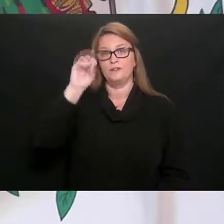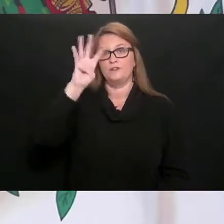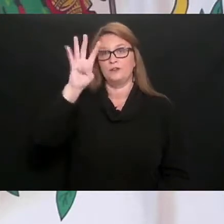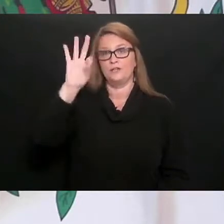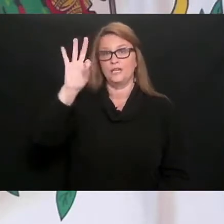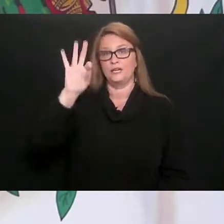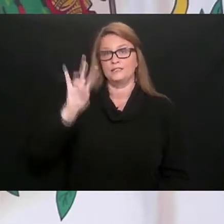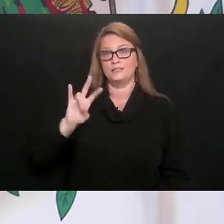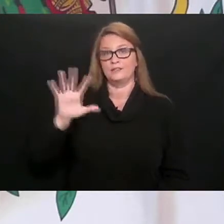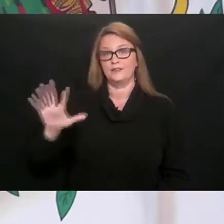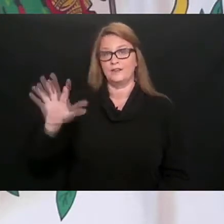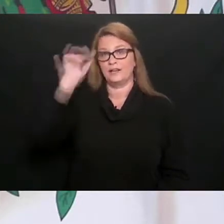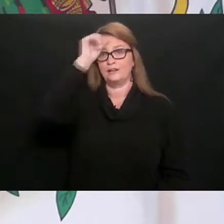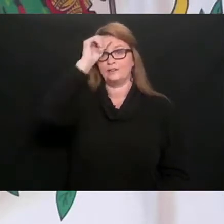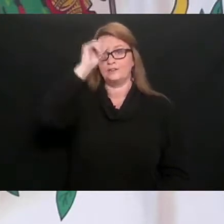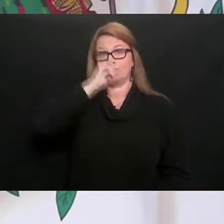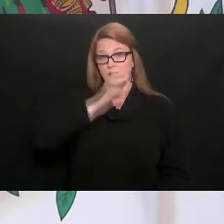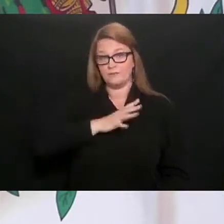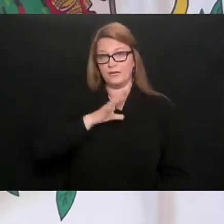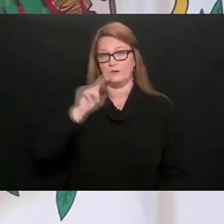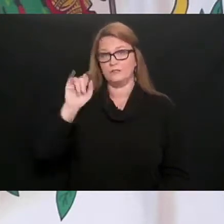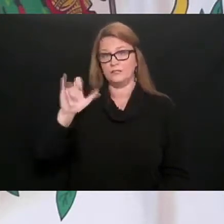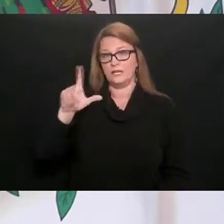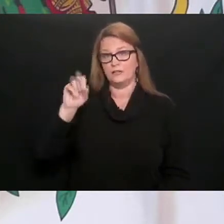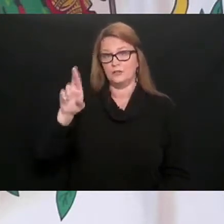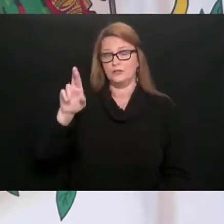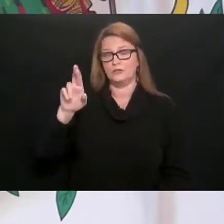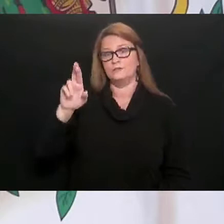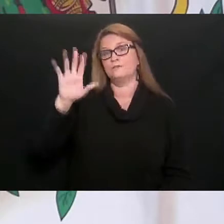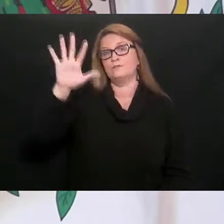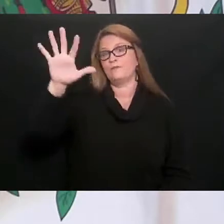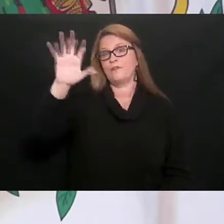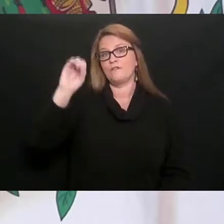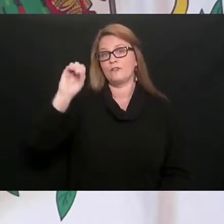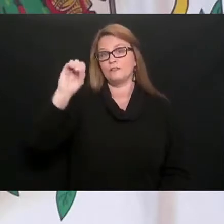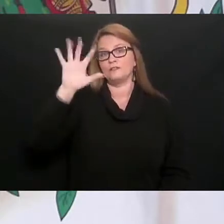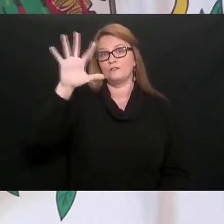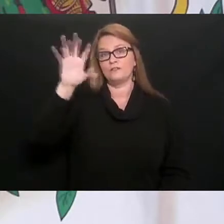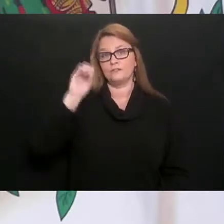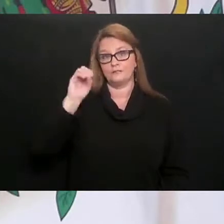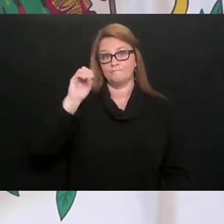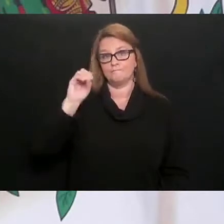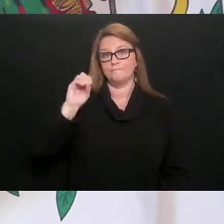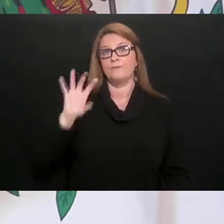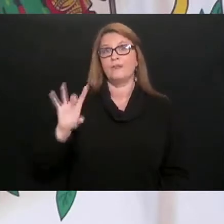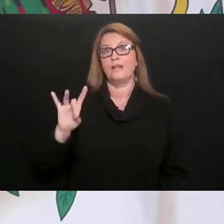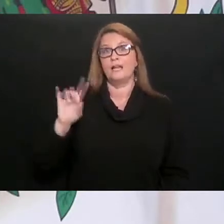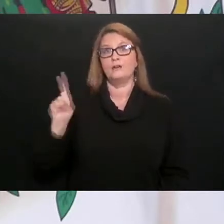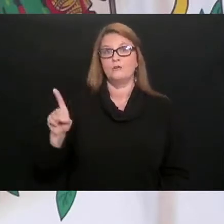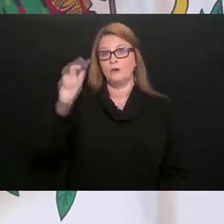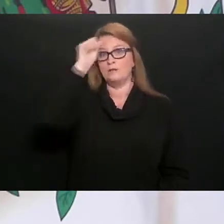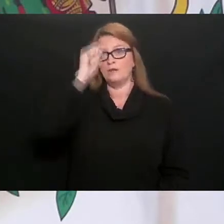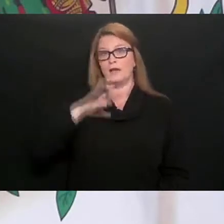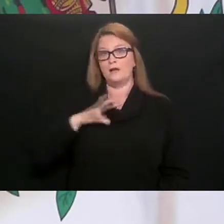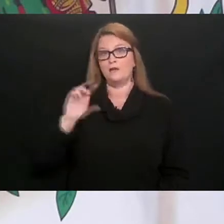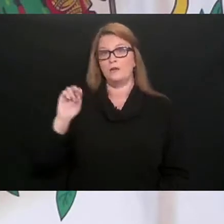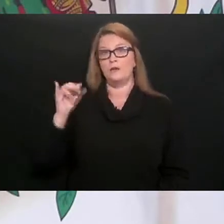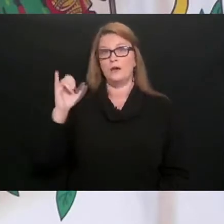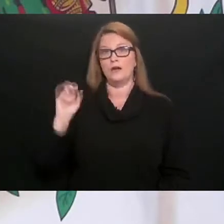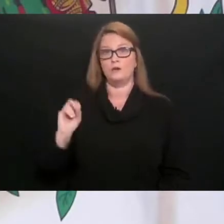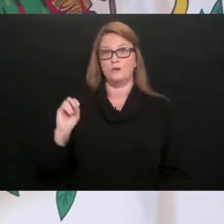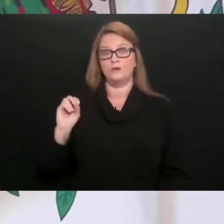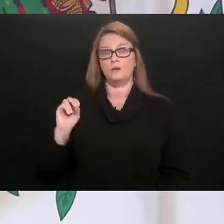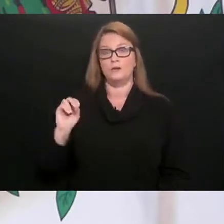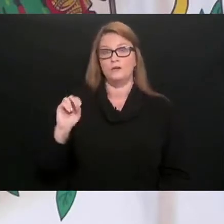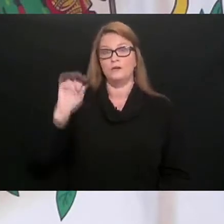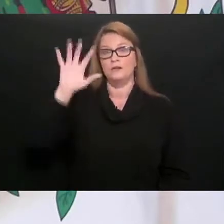death, a 75-year-old female from Taylor County. The 5,050th death, an 81-year-old male from Ohio County.